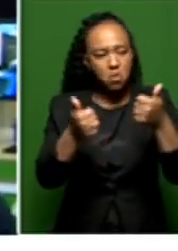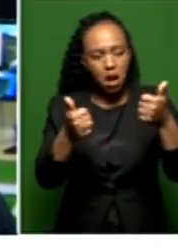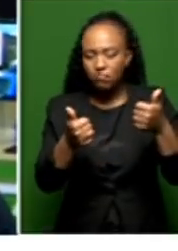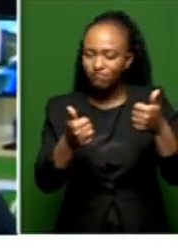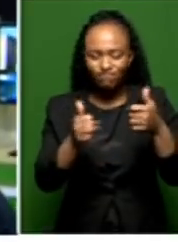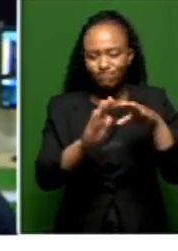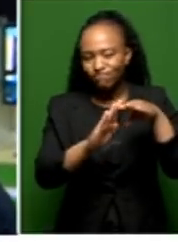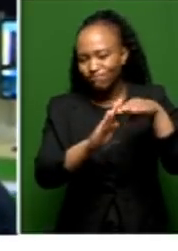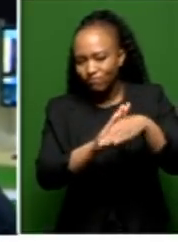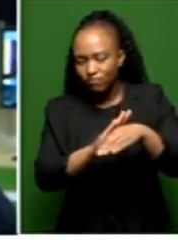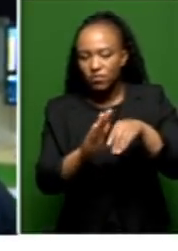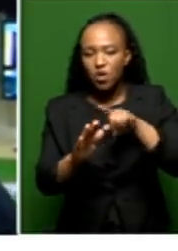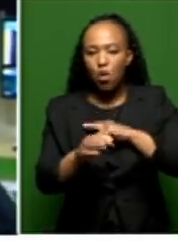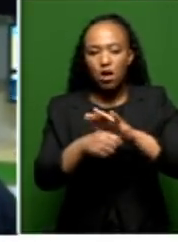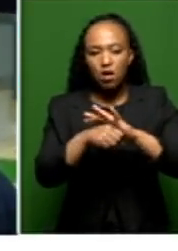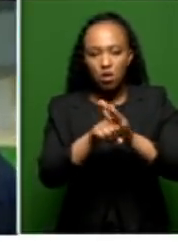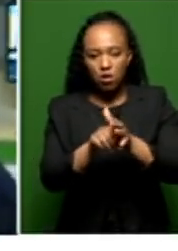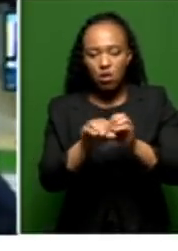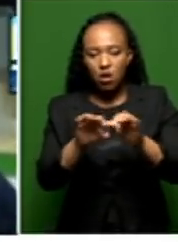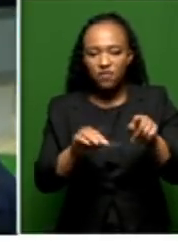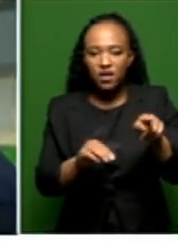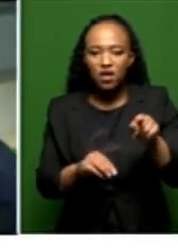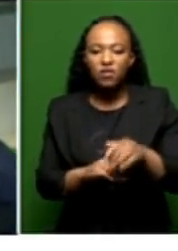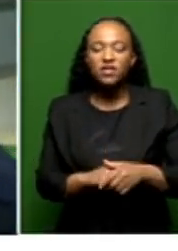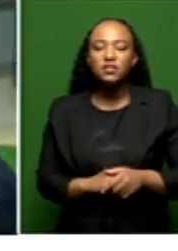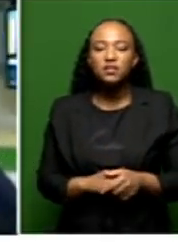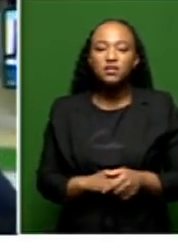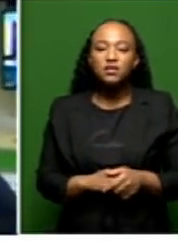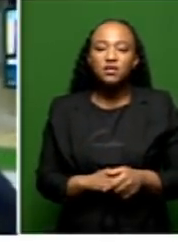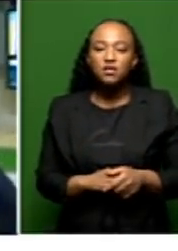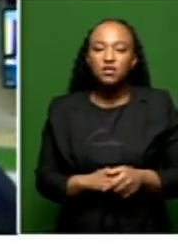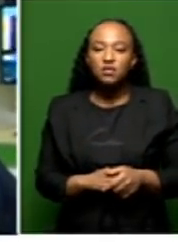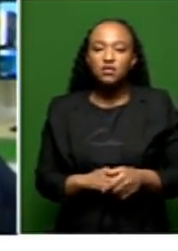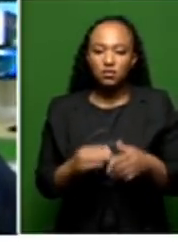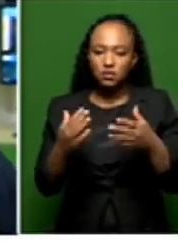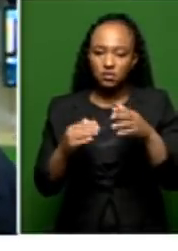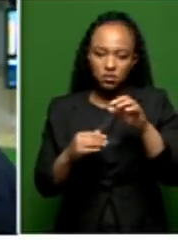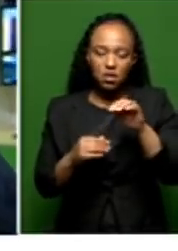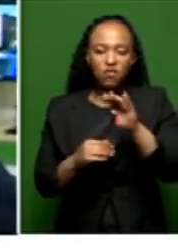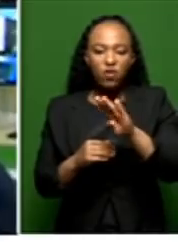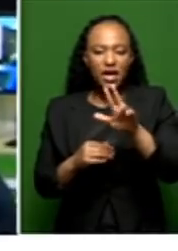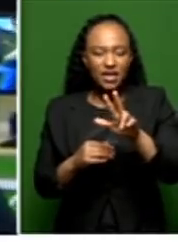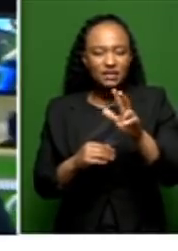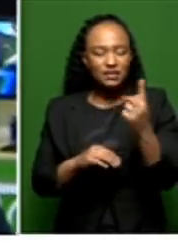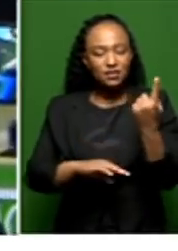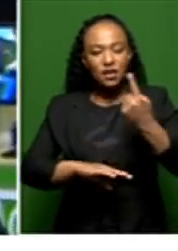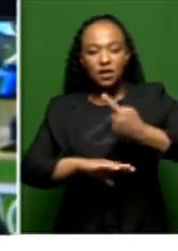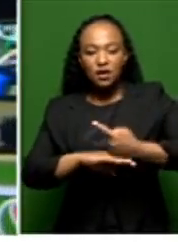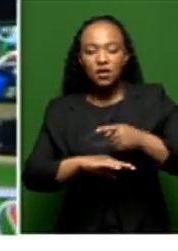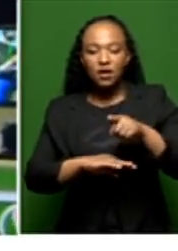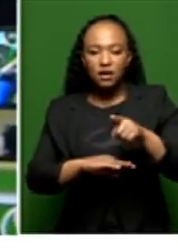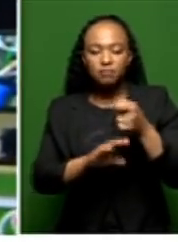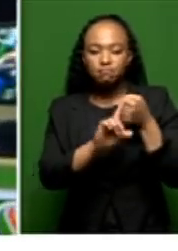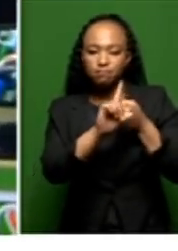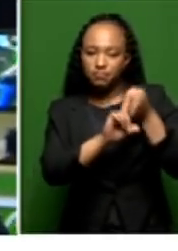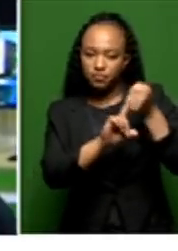came out of COVID. But also remember, Sophie, this was a 48 days campaign. with very